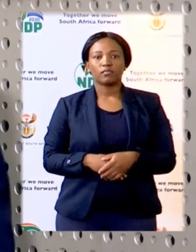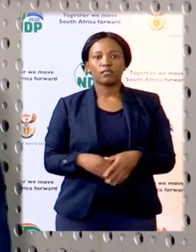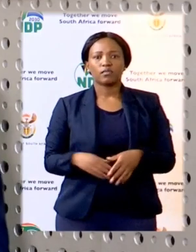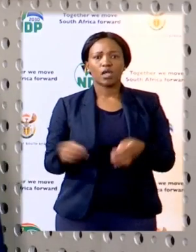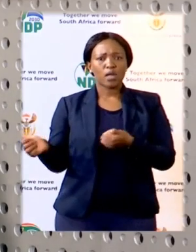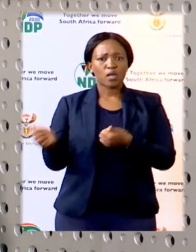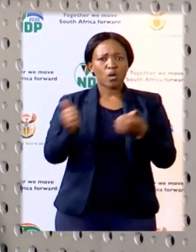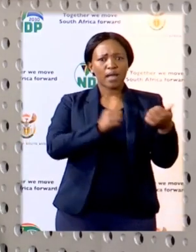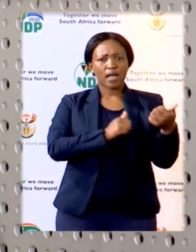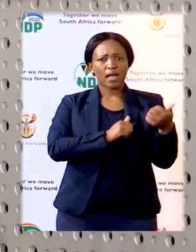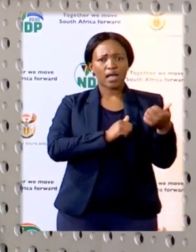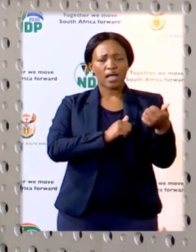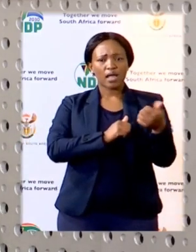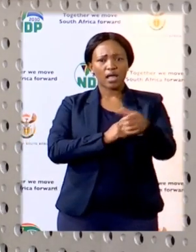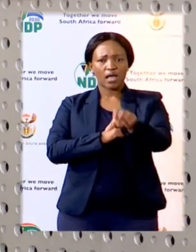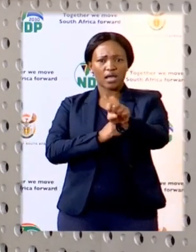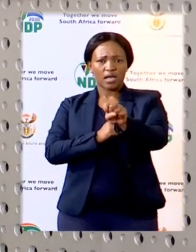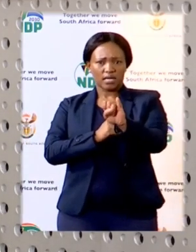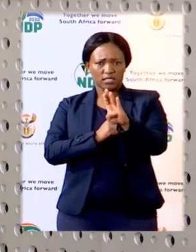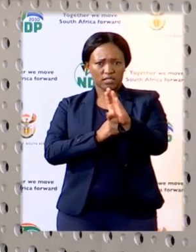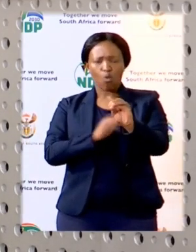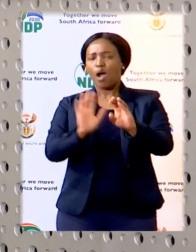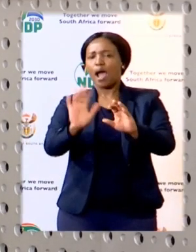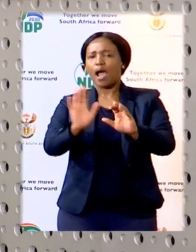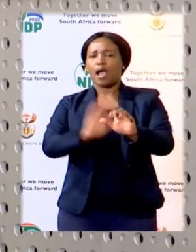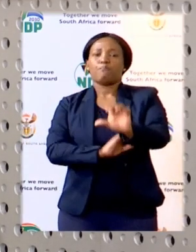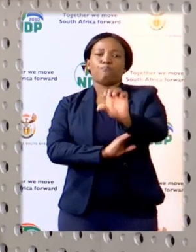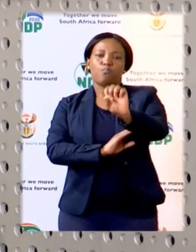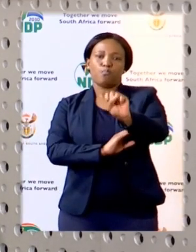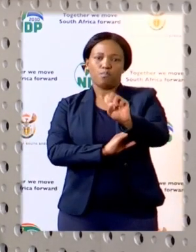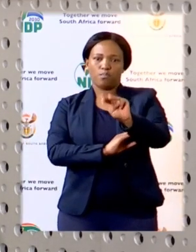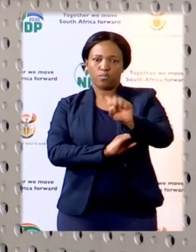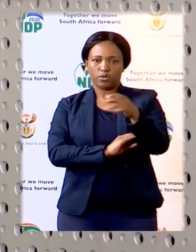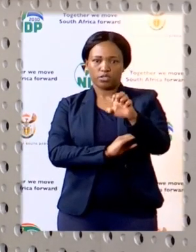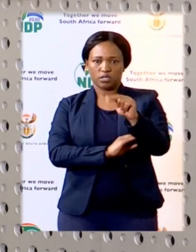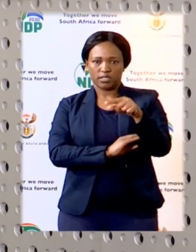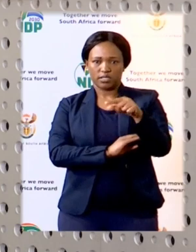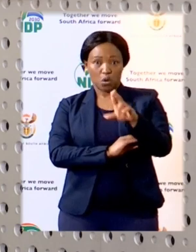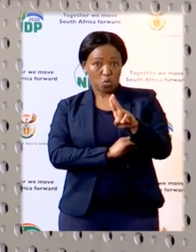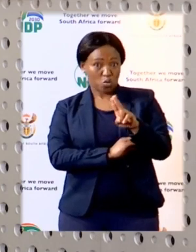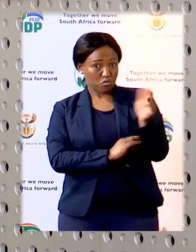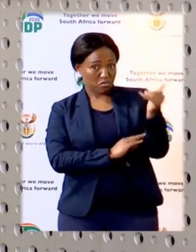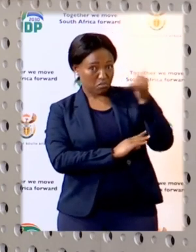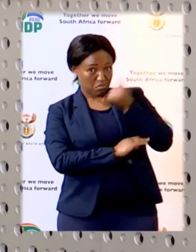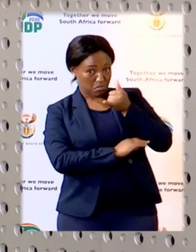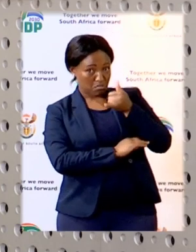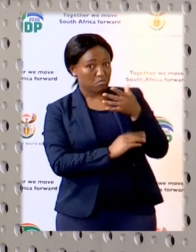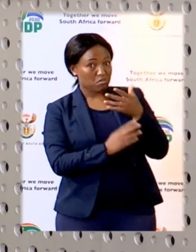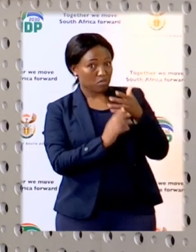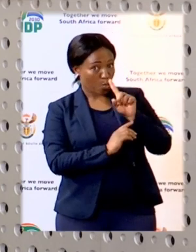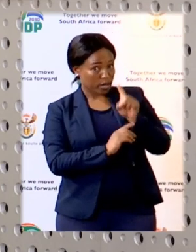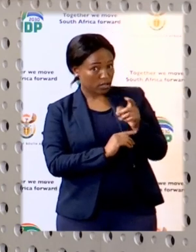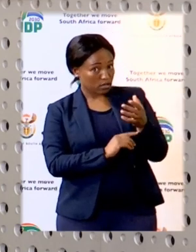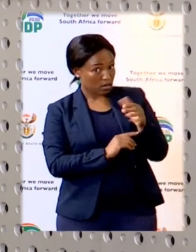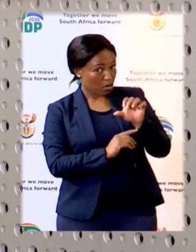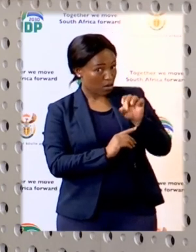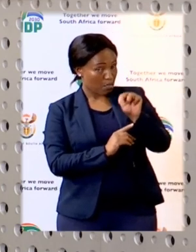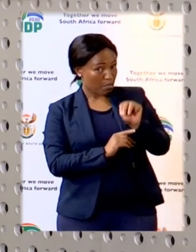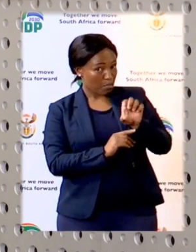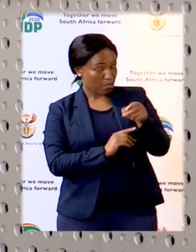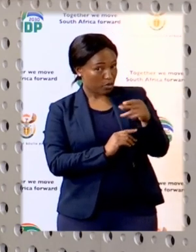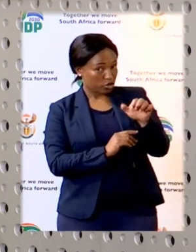it Sbu? Let Mshengu. Can we go back to Mshengu and get his question?